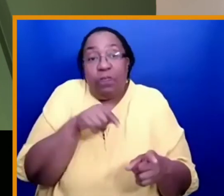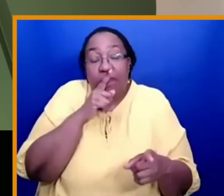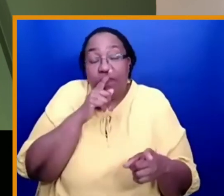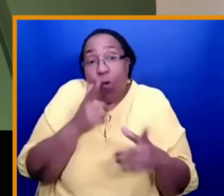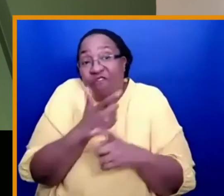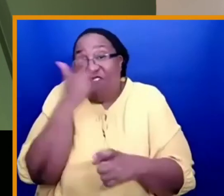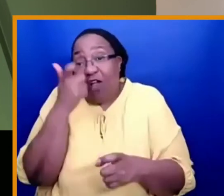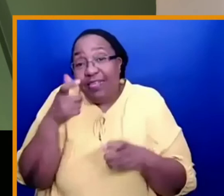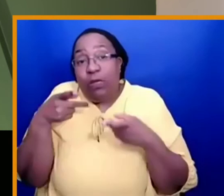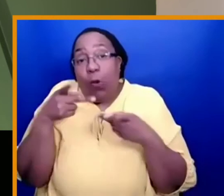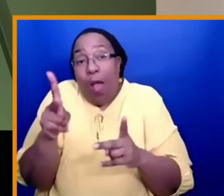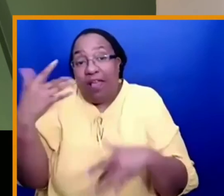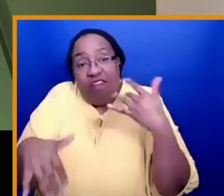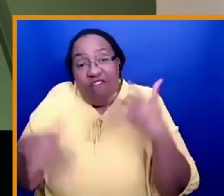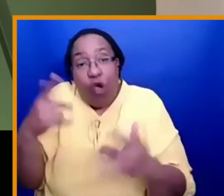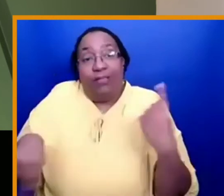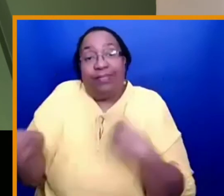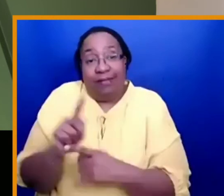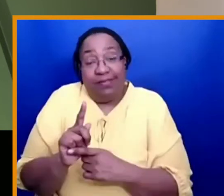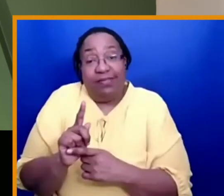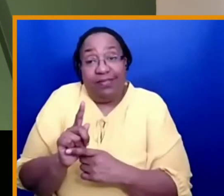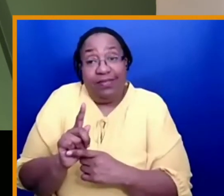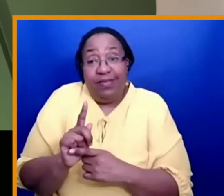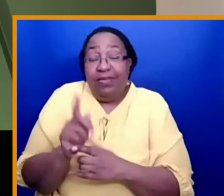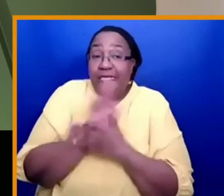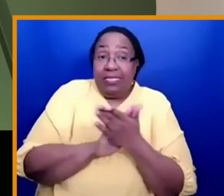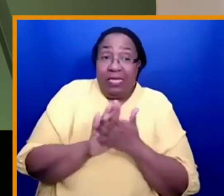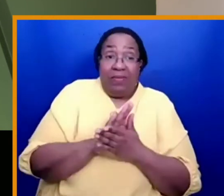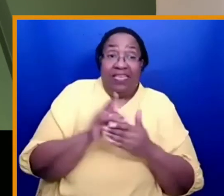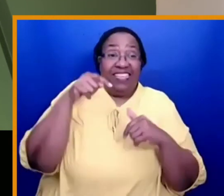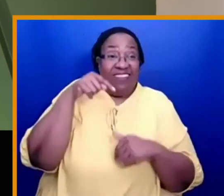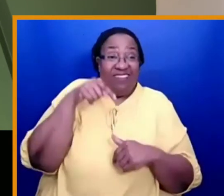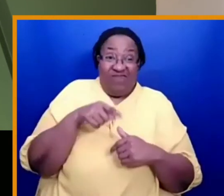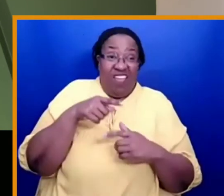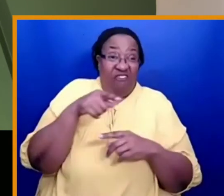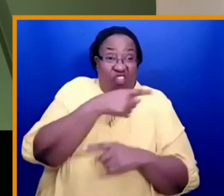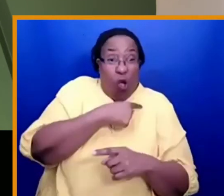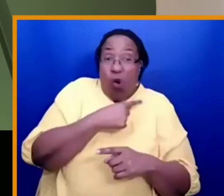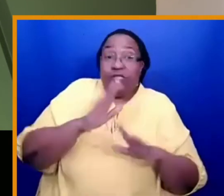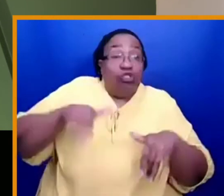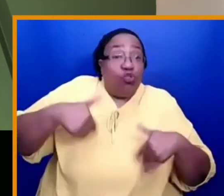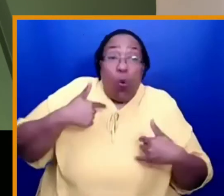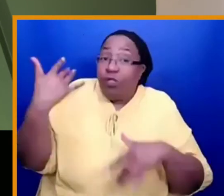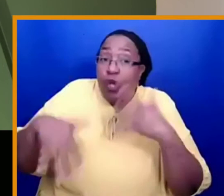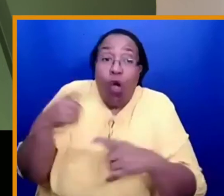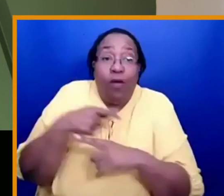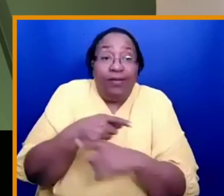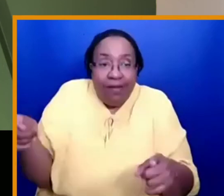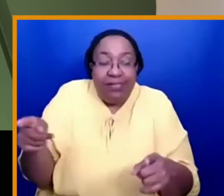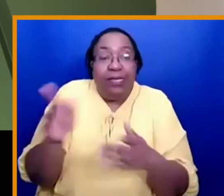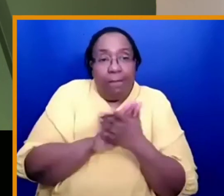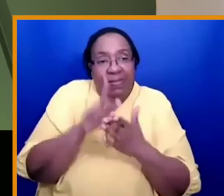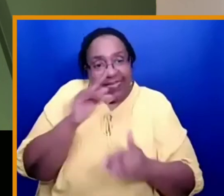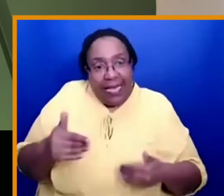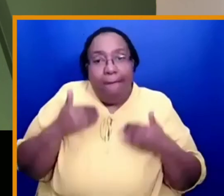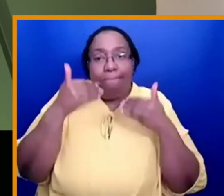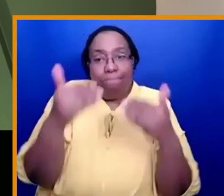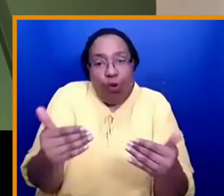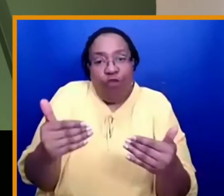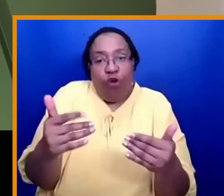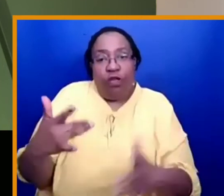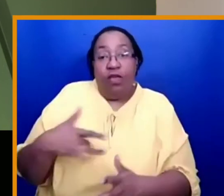remove the shadow of their past actions and allow them to move on, start again and try and lead the life they want to. Conference, I beg